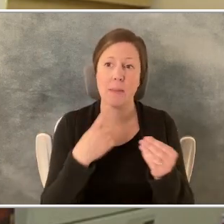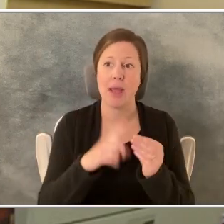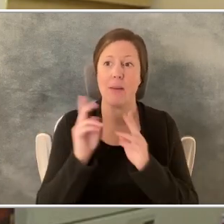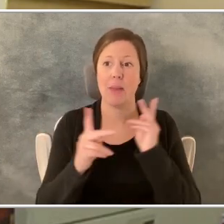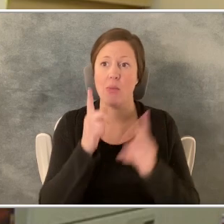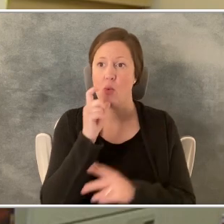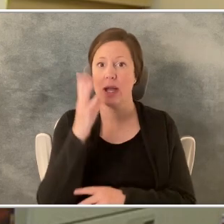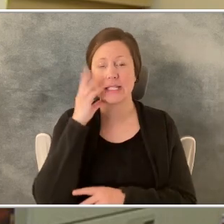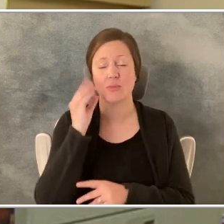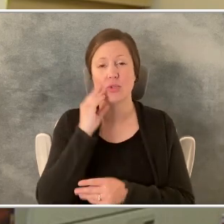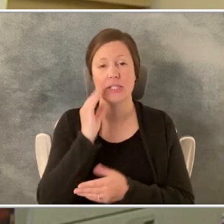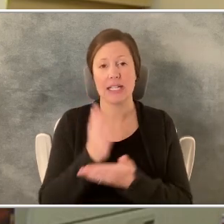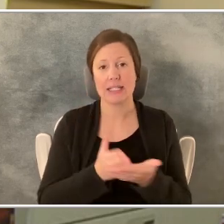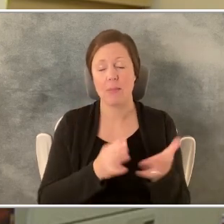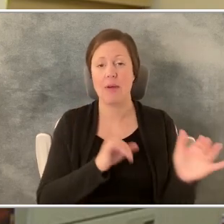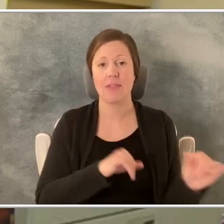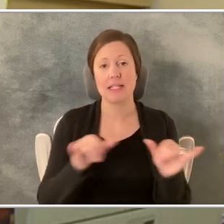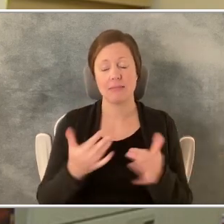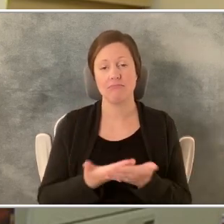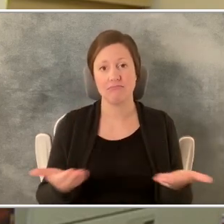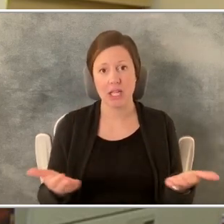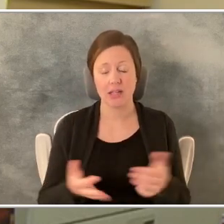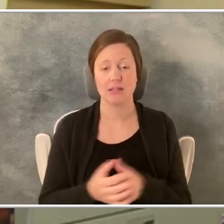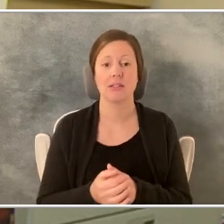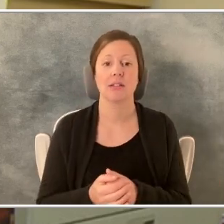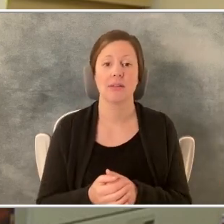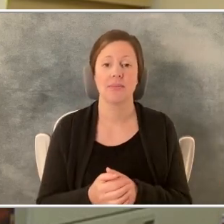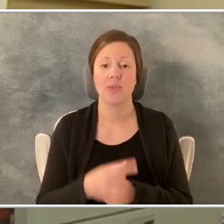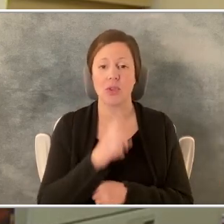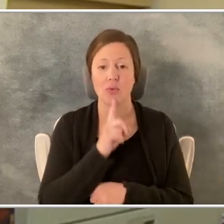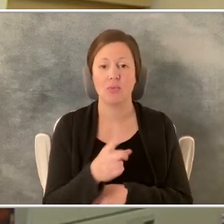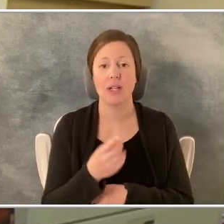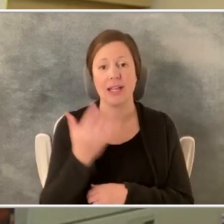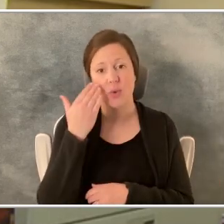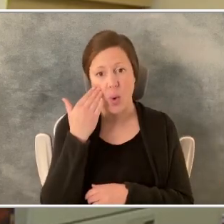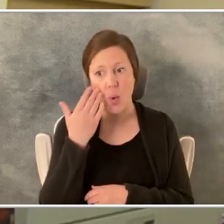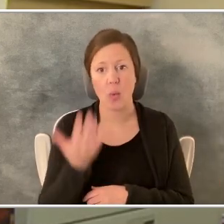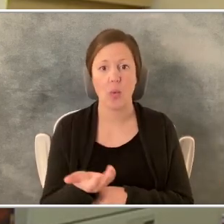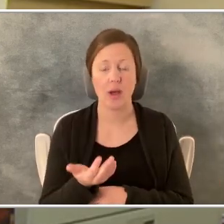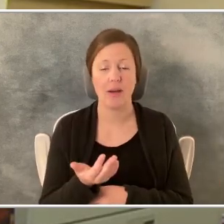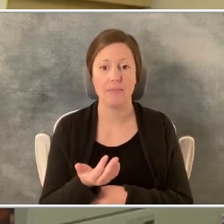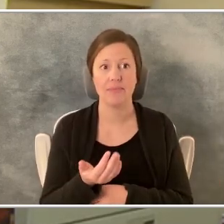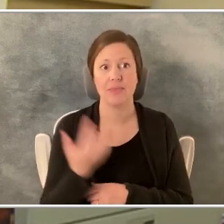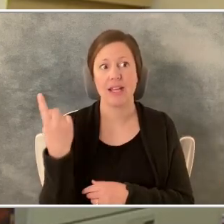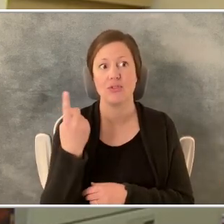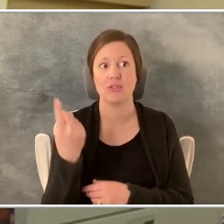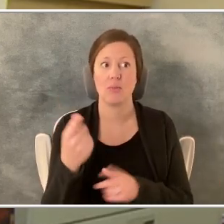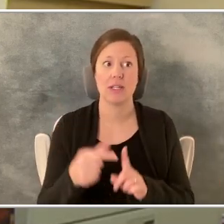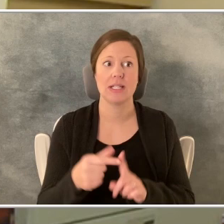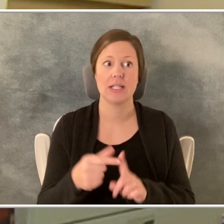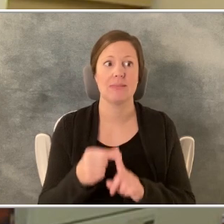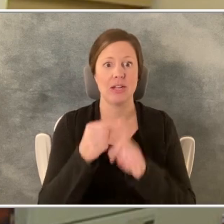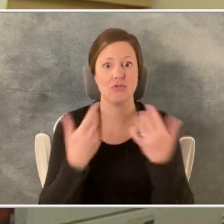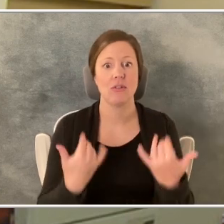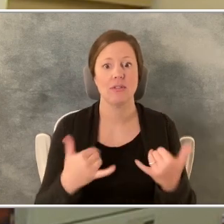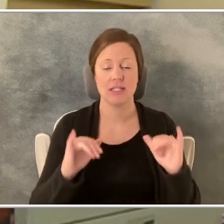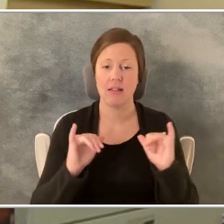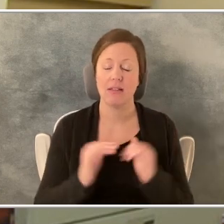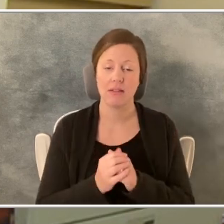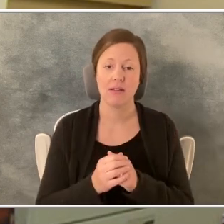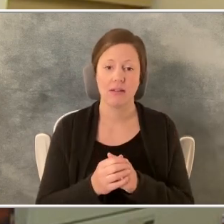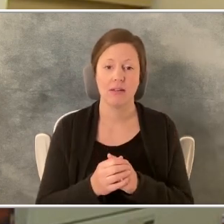same things, and know that they're someone special, and that they